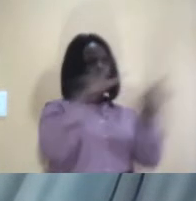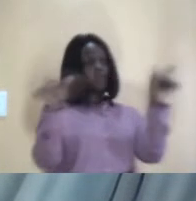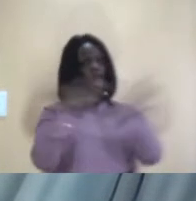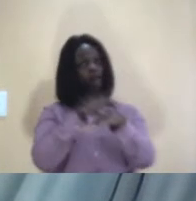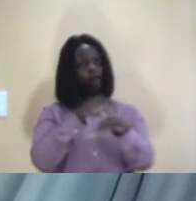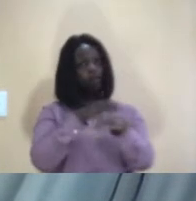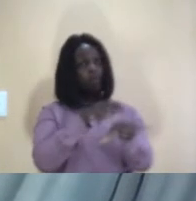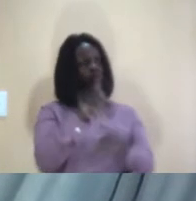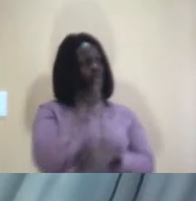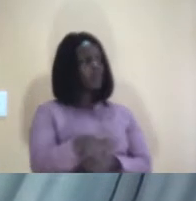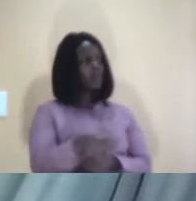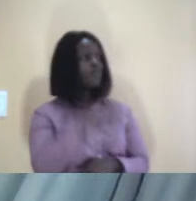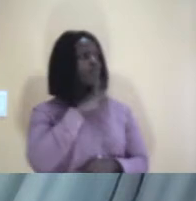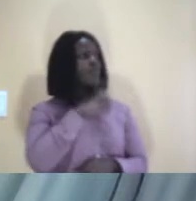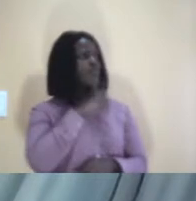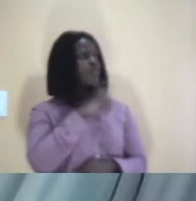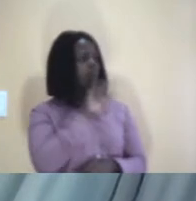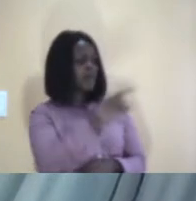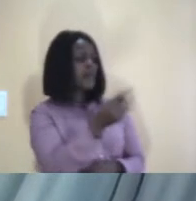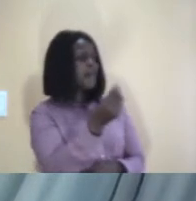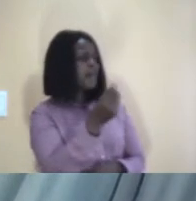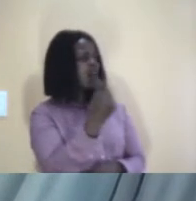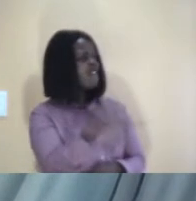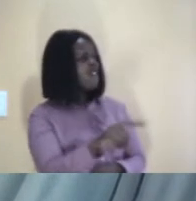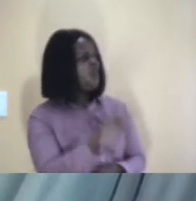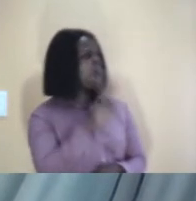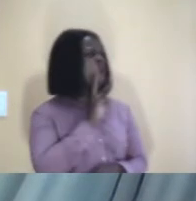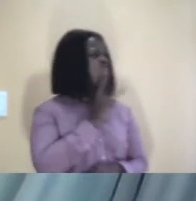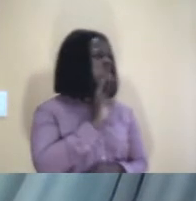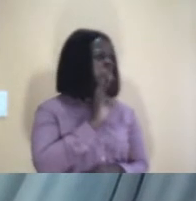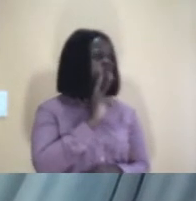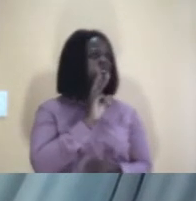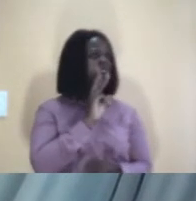funds for water harvesting, scooping off dams,